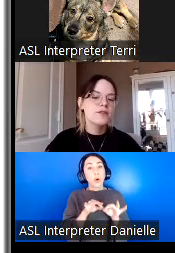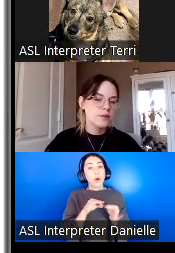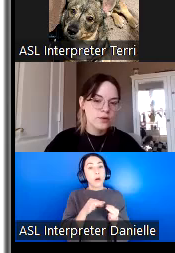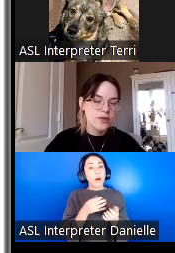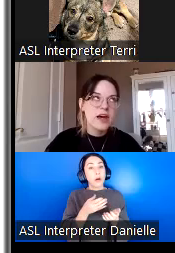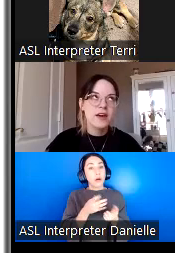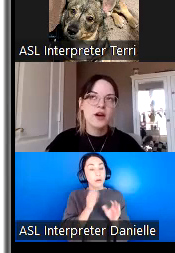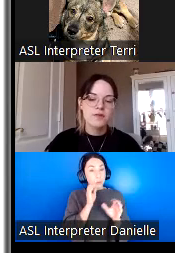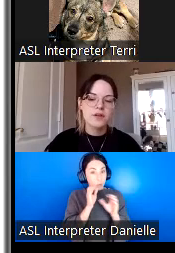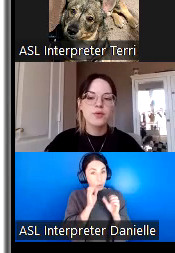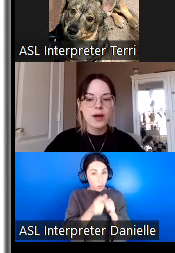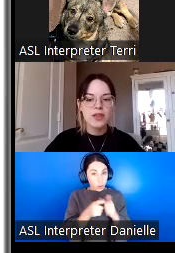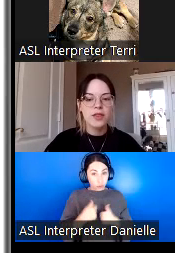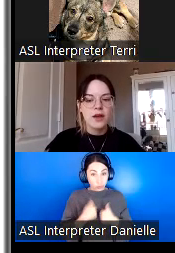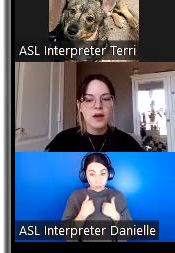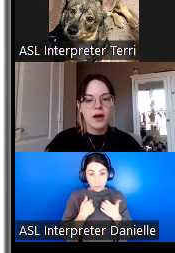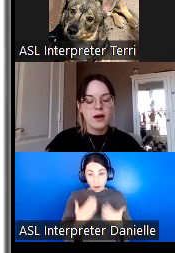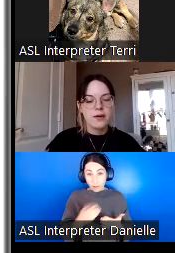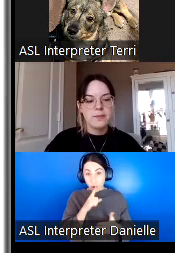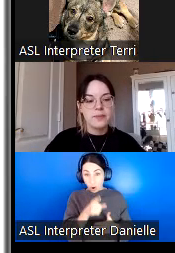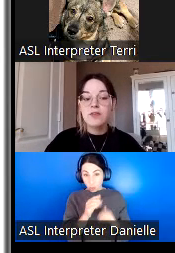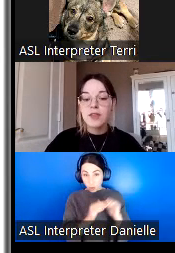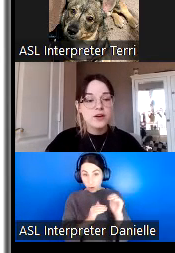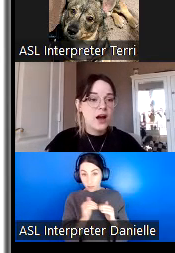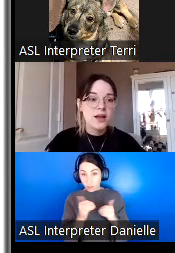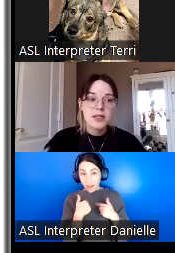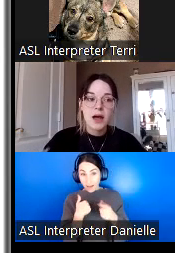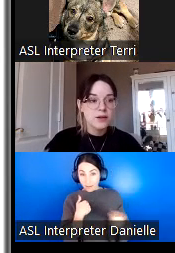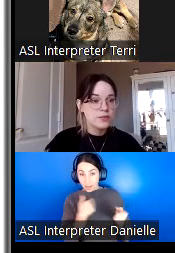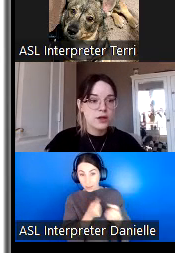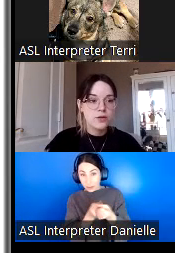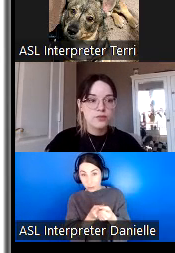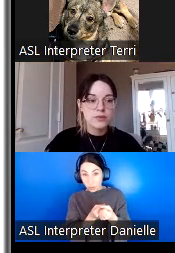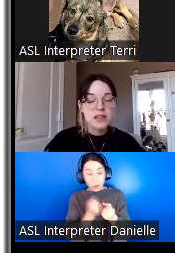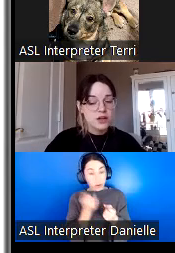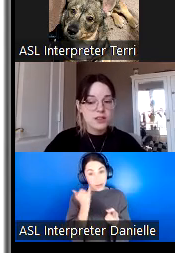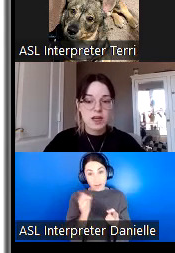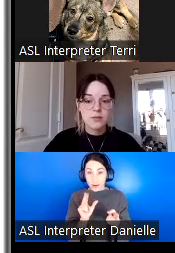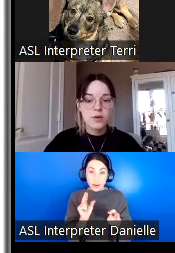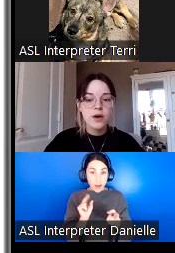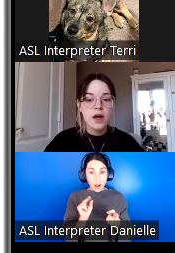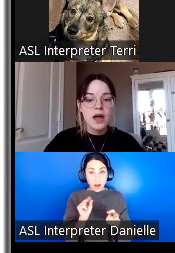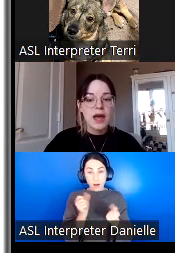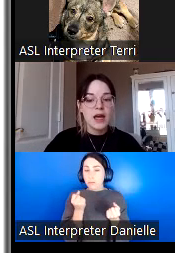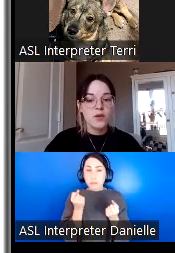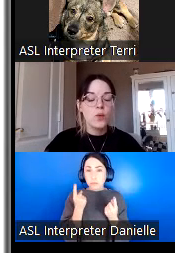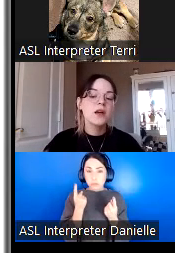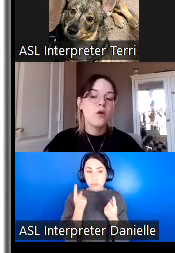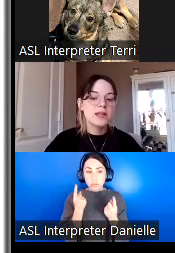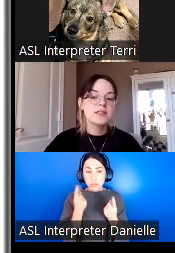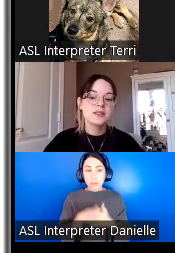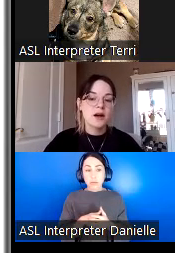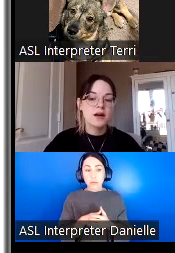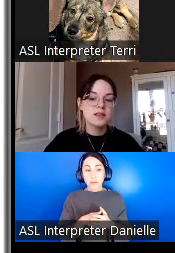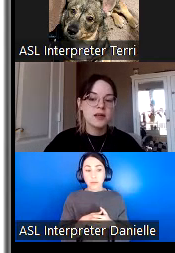something comfortable that they're comfortable with. If they're not, that's understandable. And we